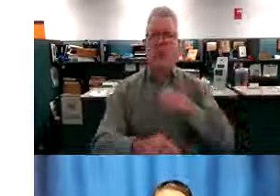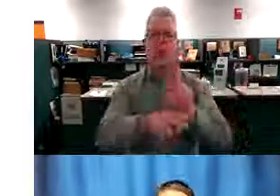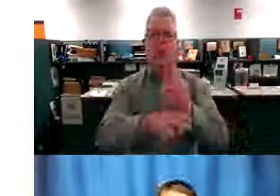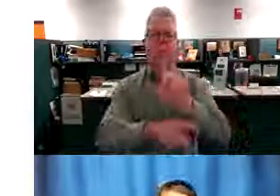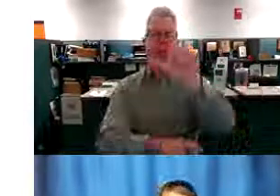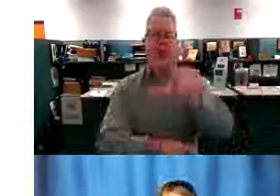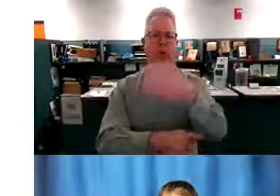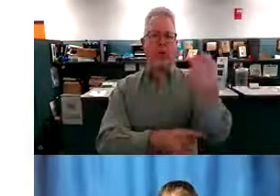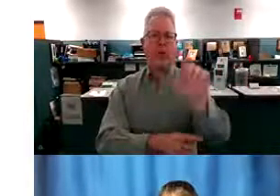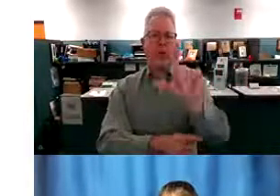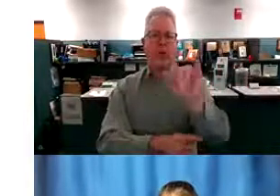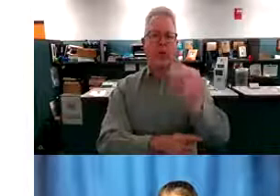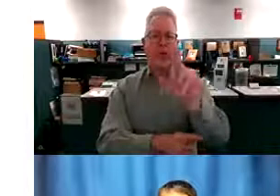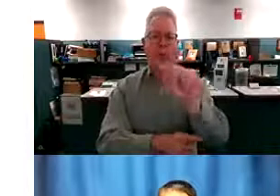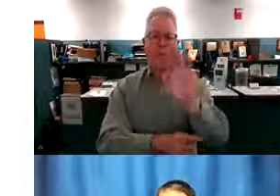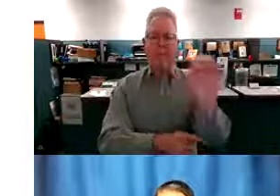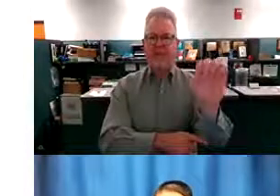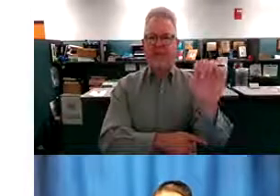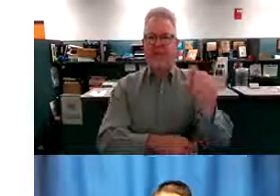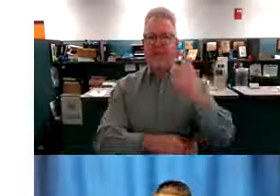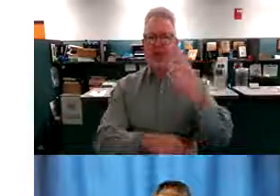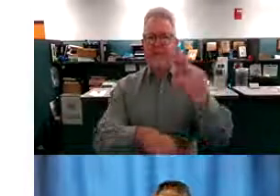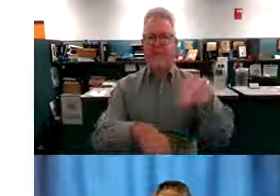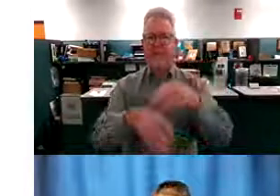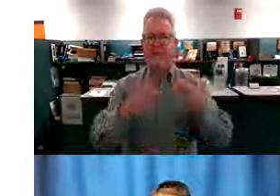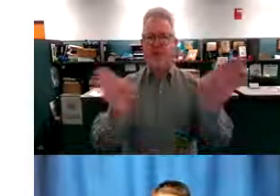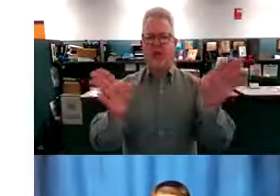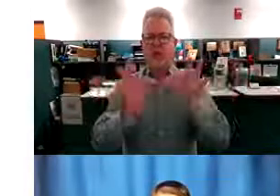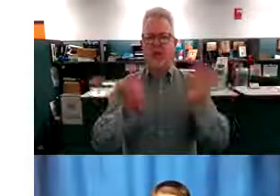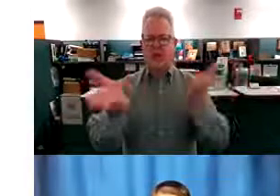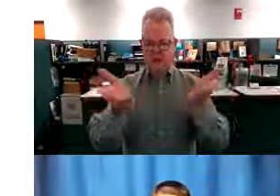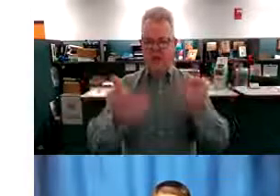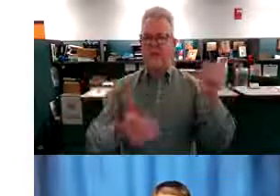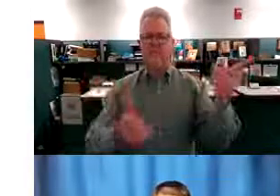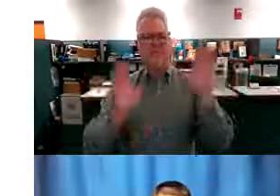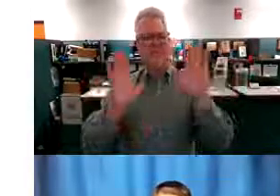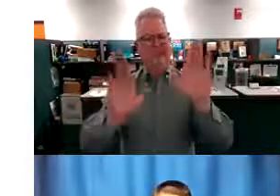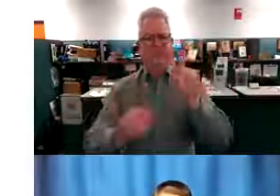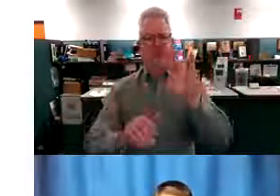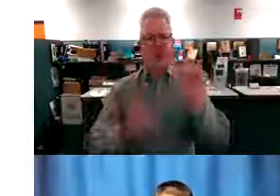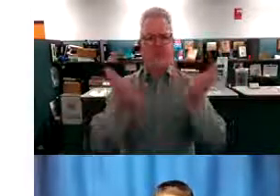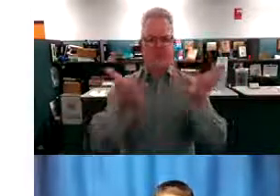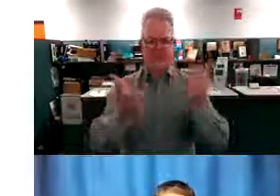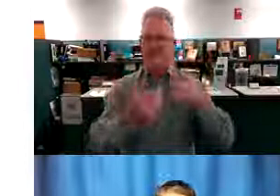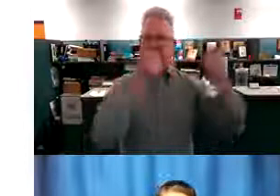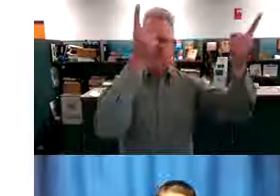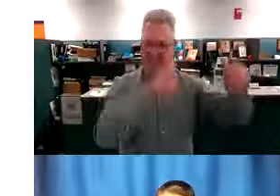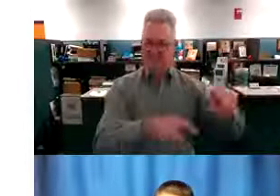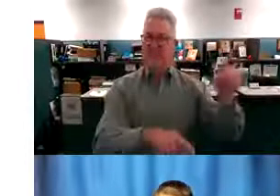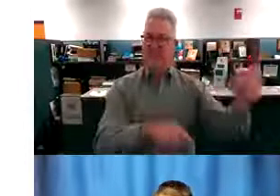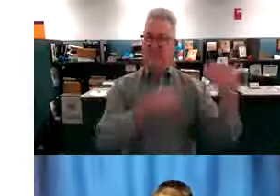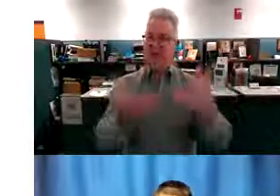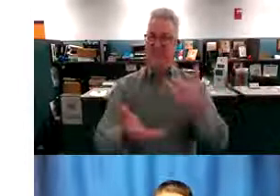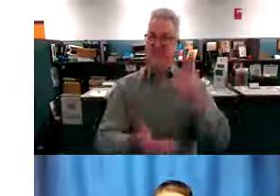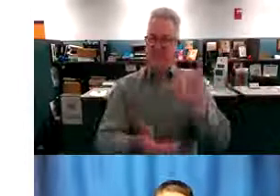the testing that we've already done, also using LinguaBee, one of the nationwide interpreter services. They have a great